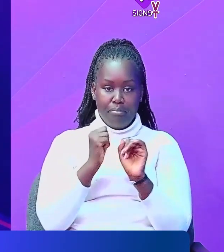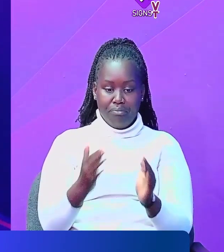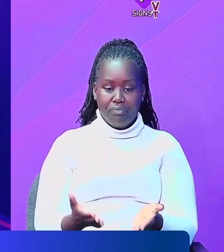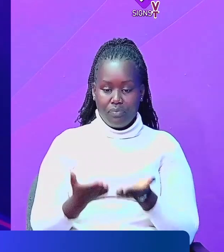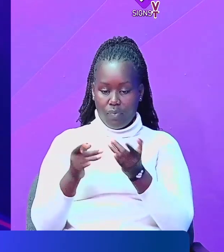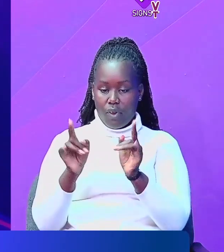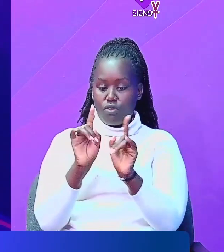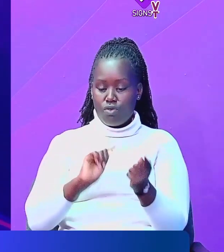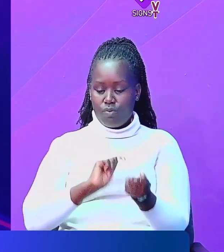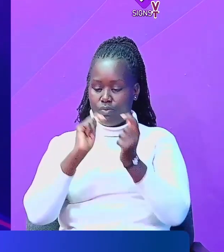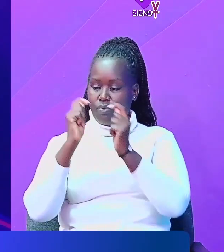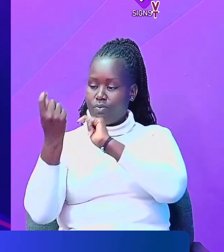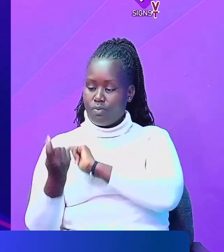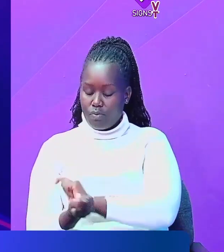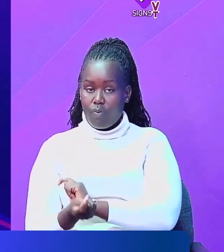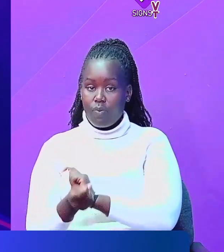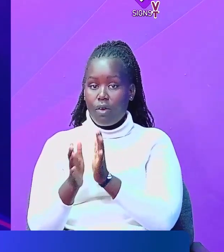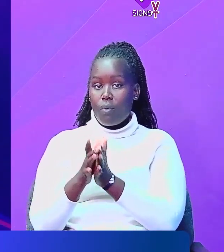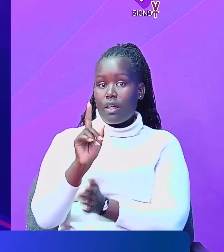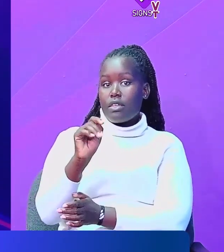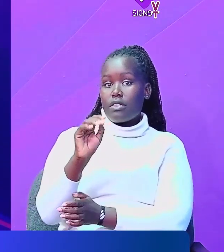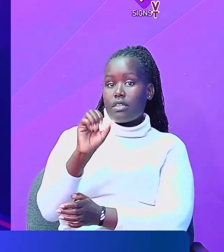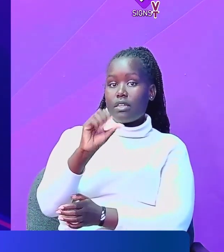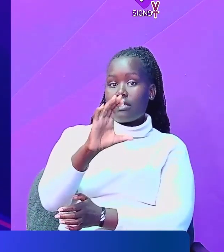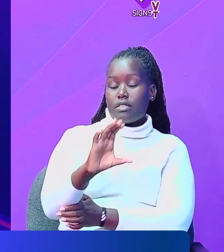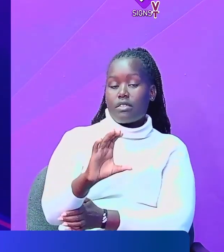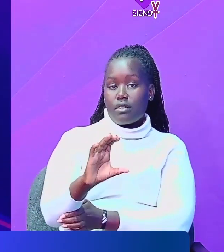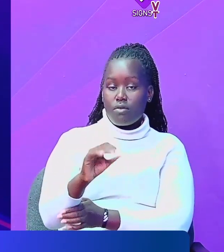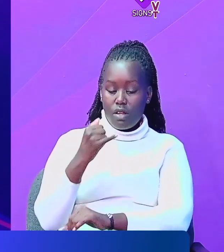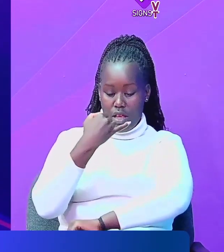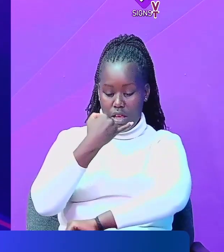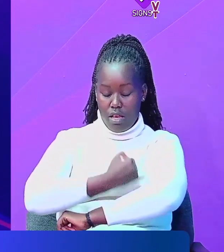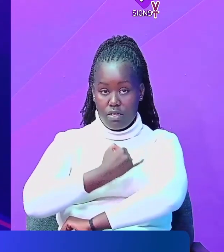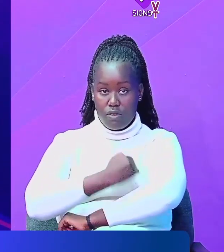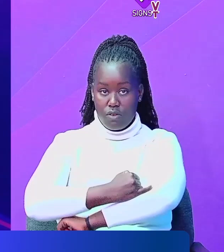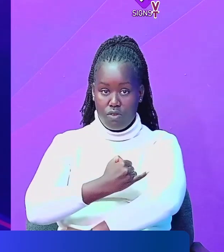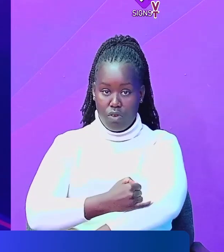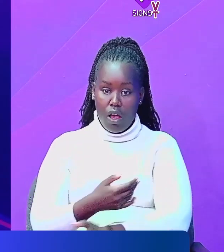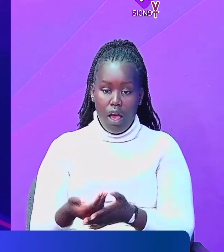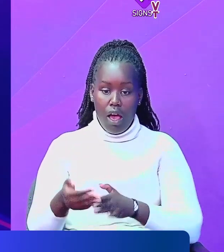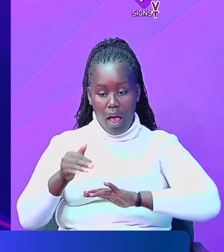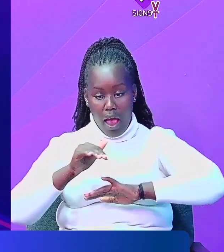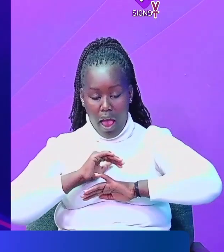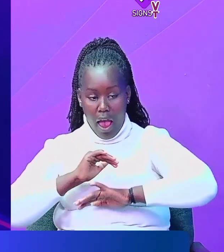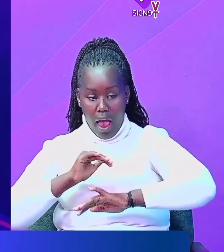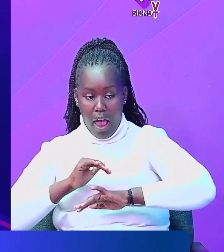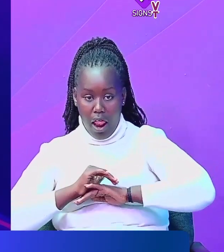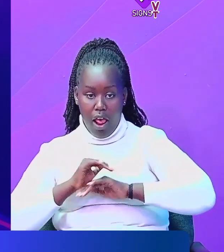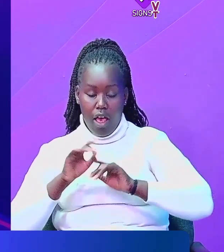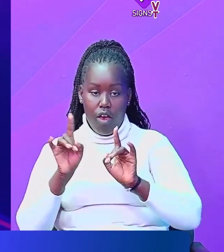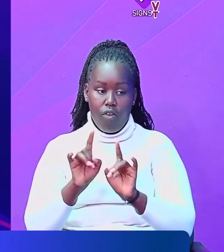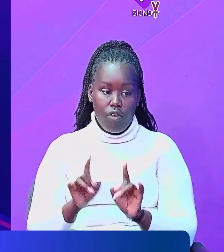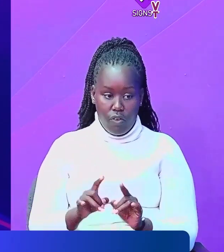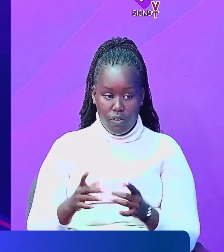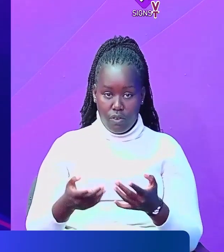with TSC ranked among Kenya's most graft-ridden institutions. Insufficiency and bias. Now,